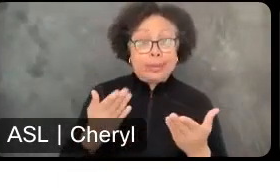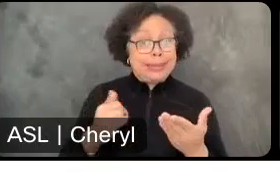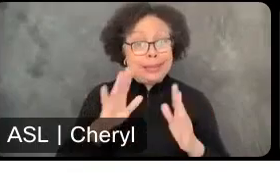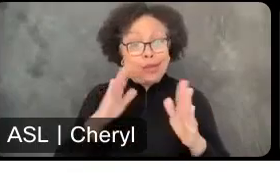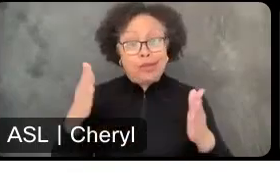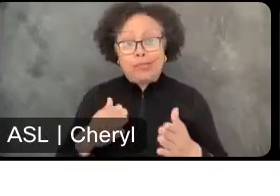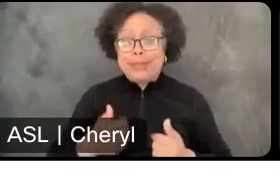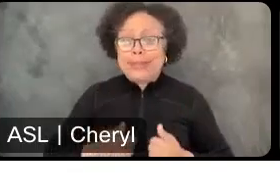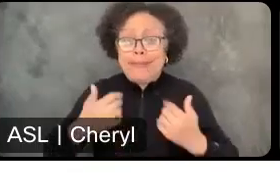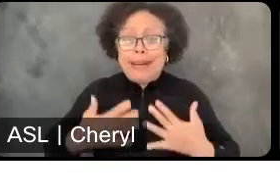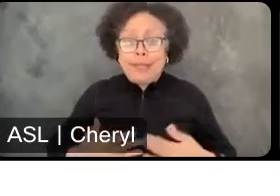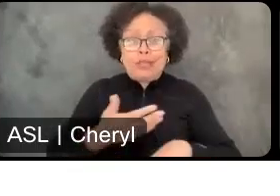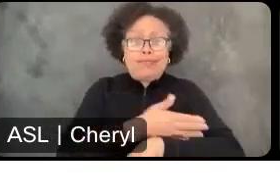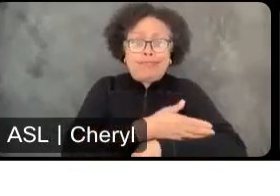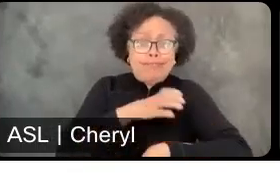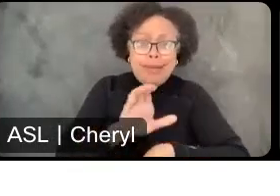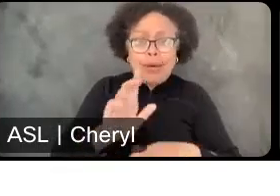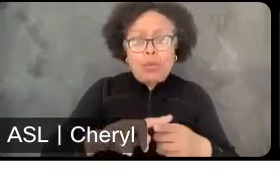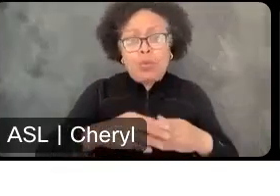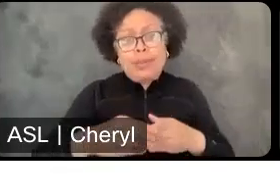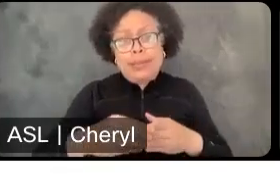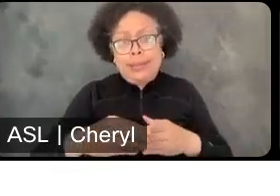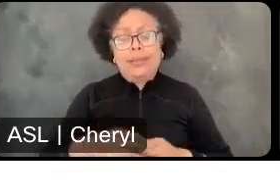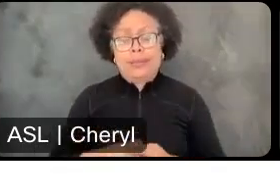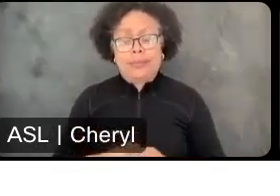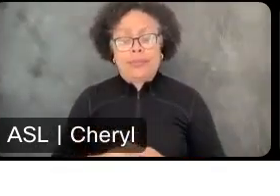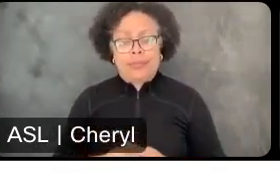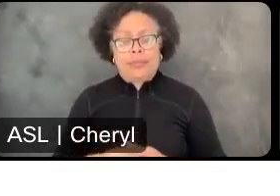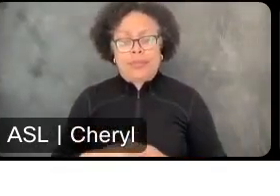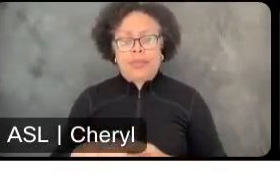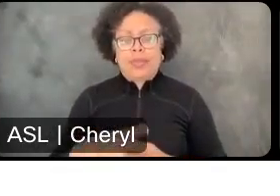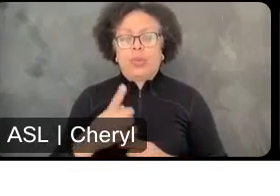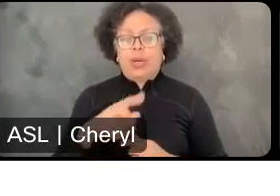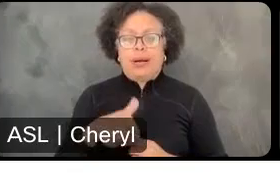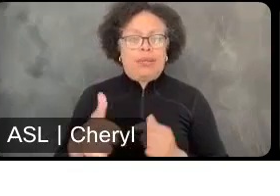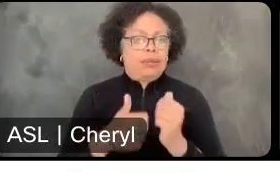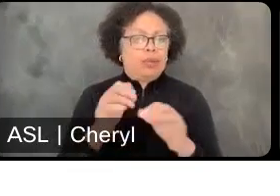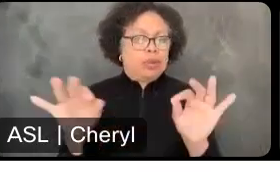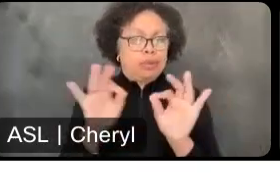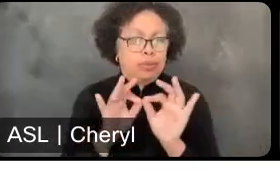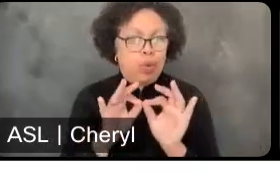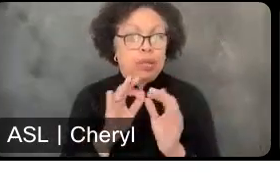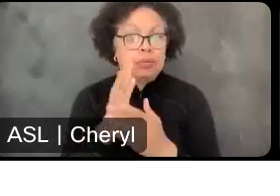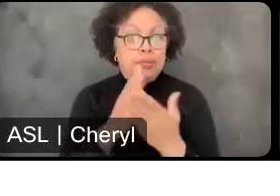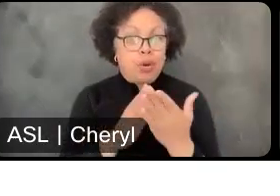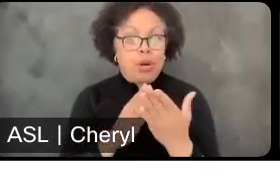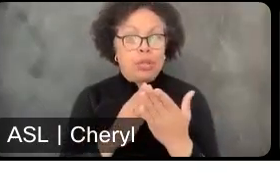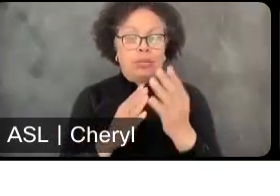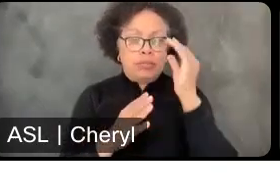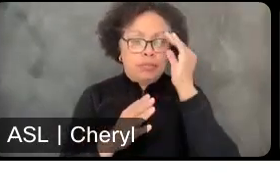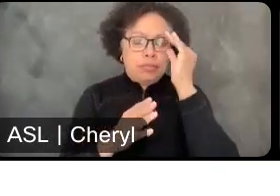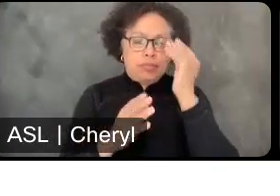and empowering. And one of the other most important aspects is to cultivate